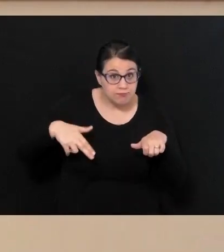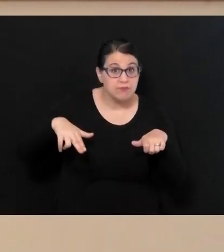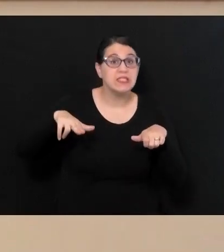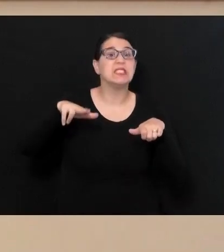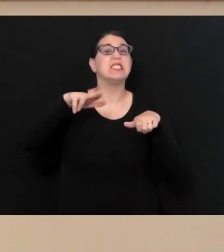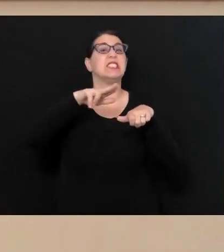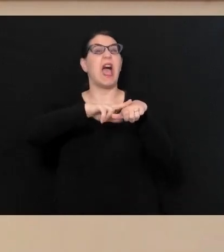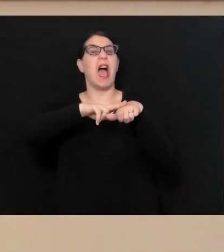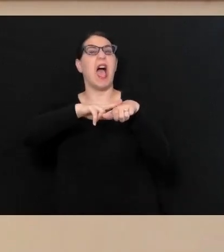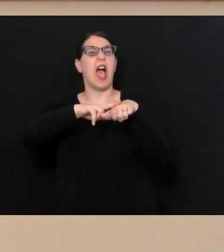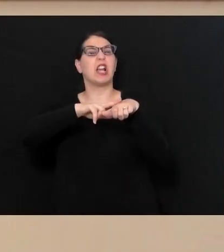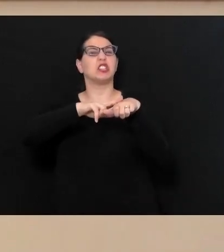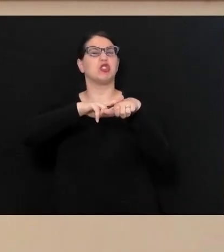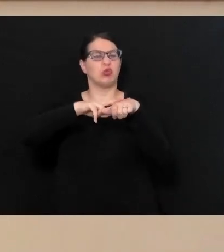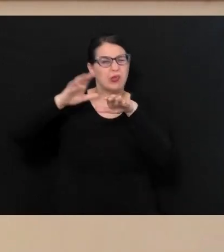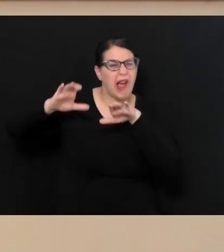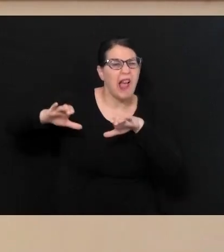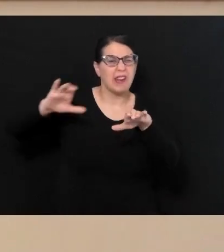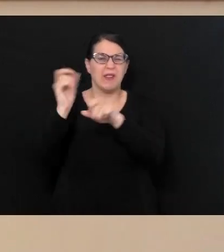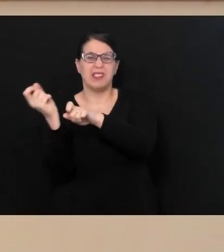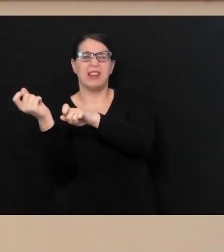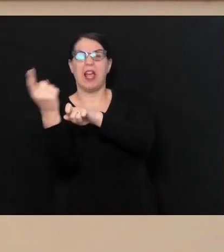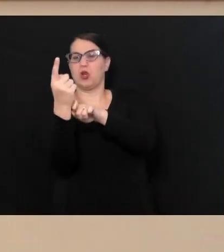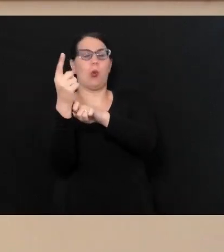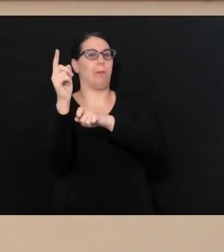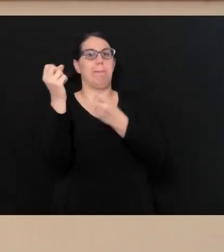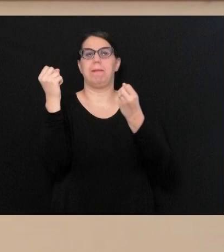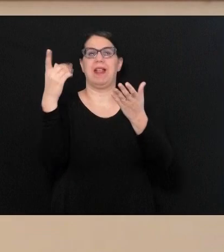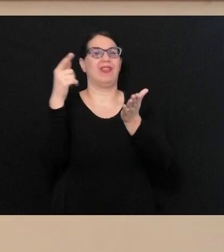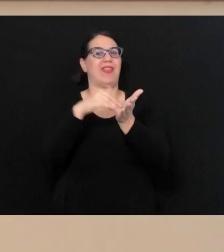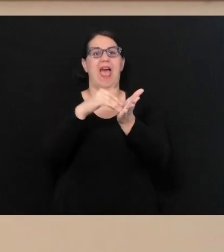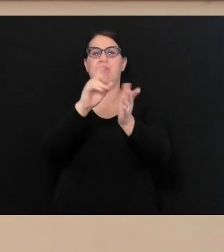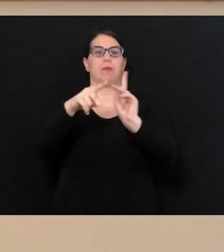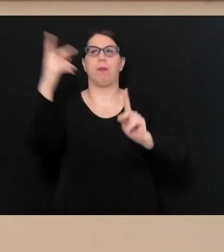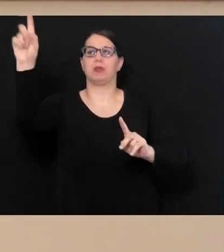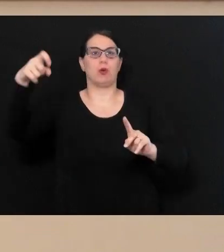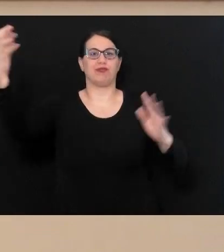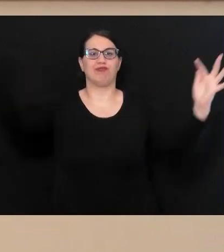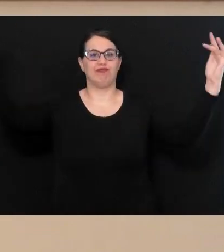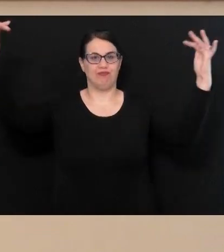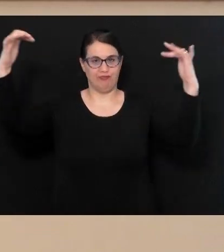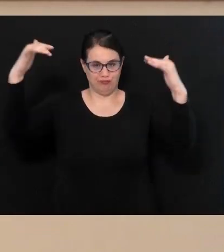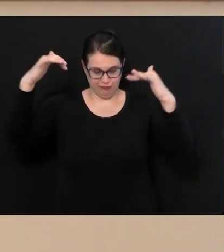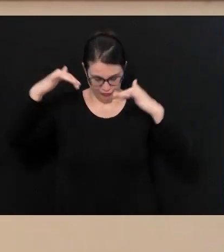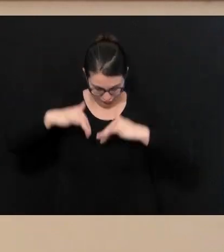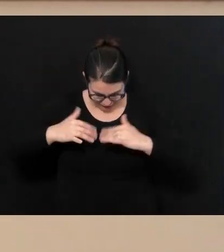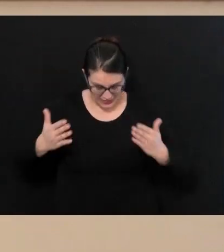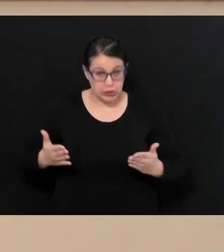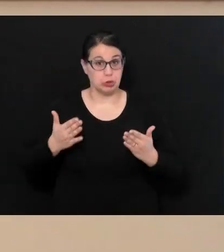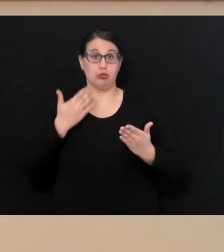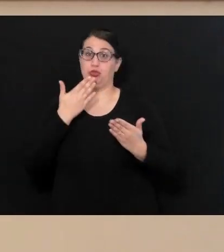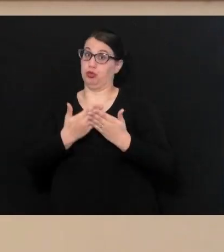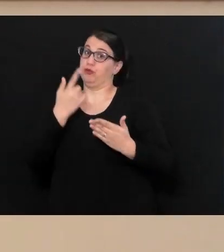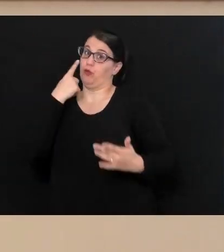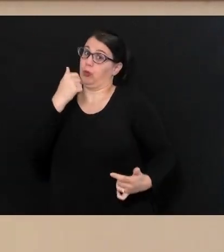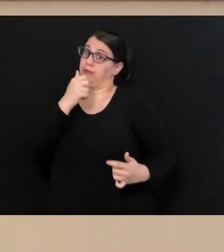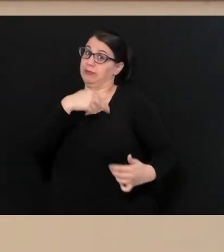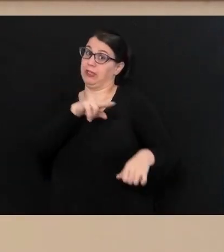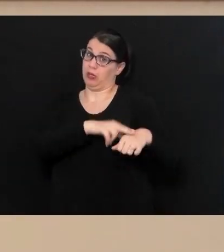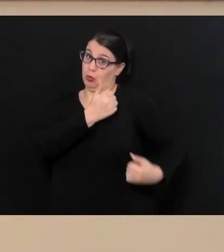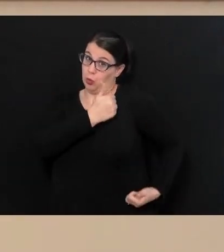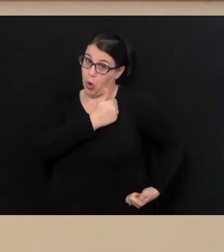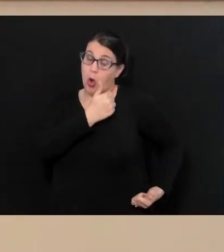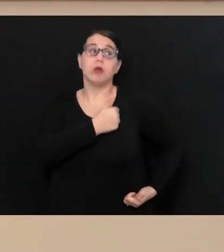couple thousand individuals from across the country. It's a significant opportunity for the Guard as well as a significant economic